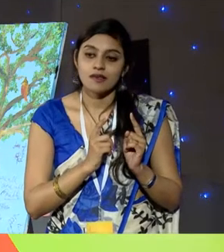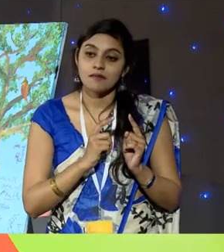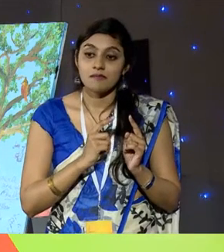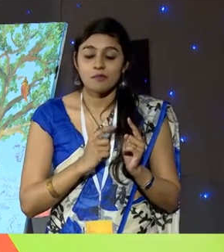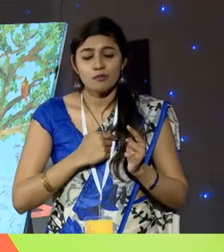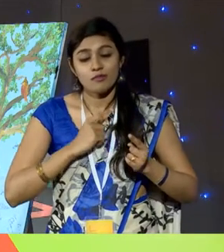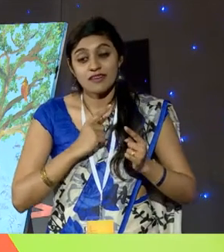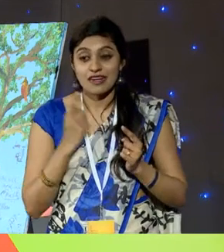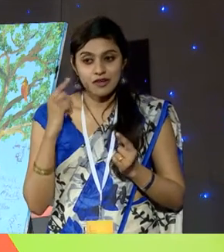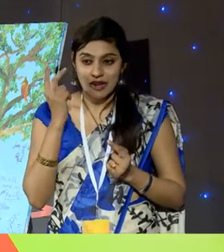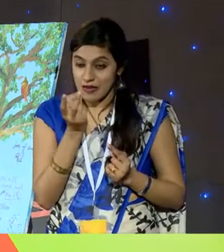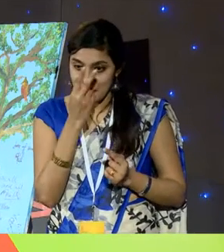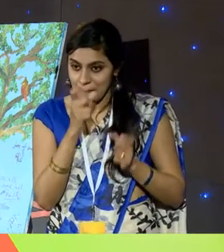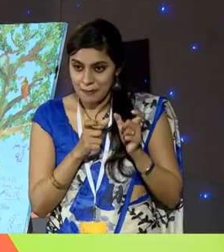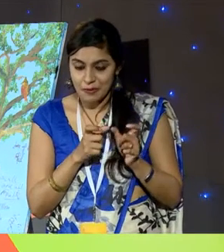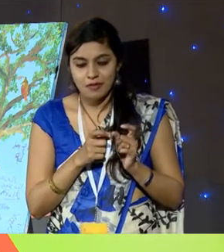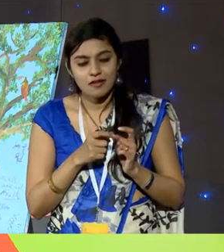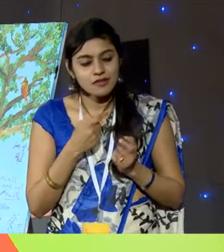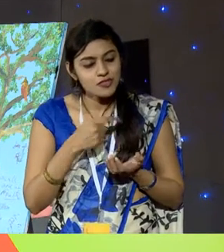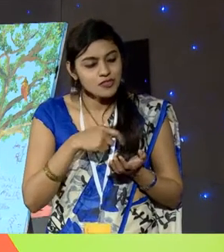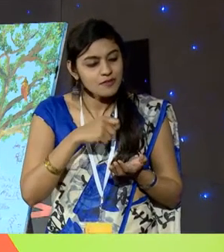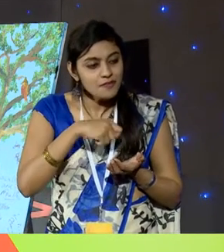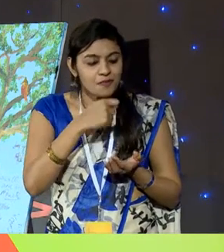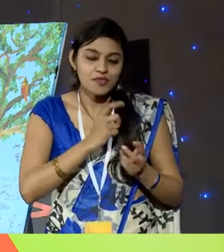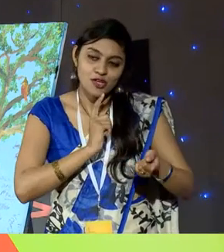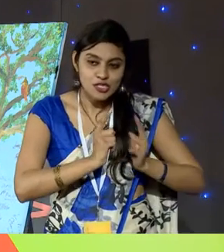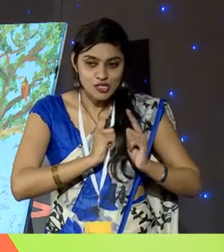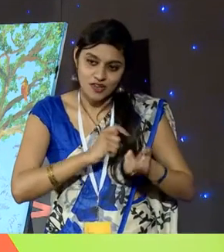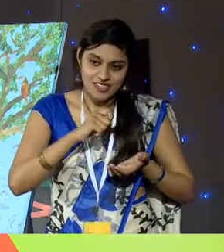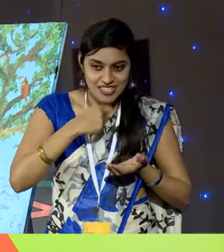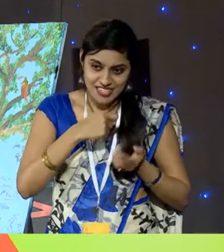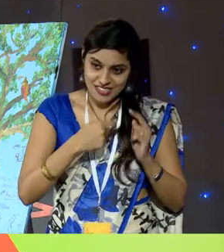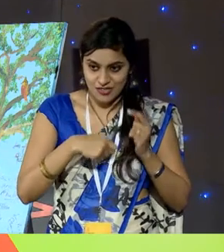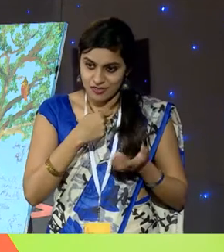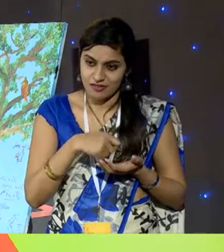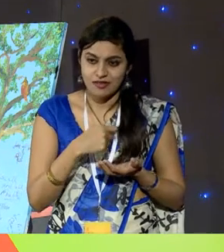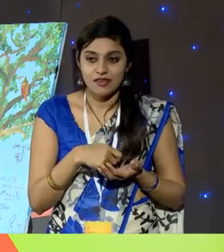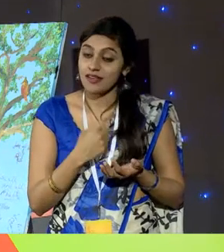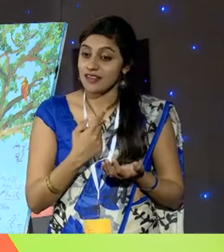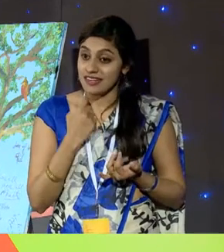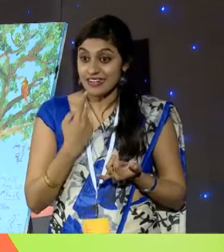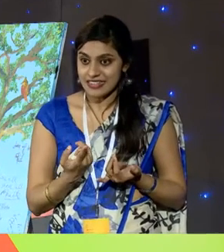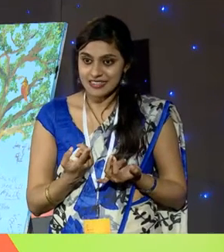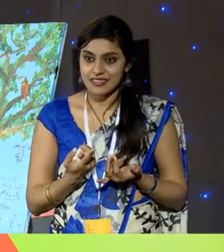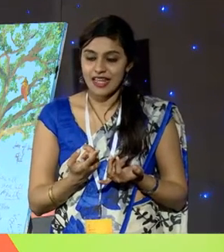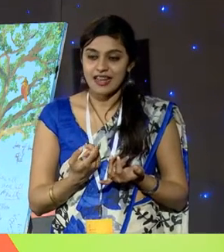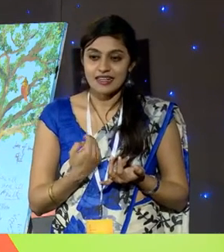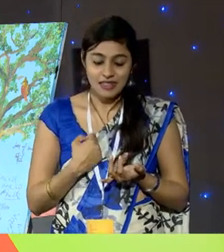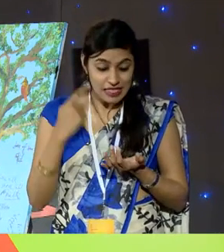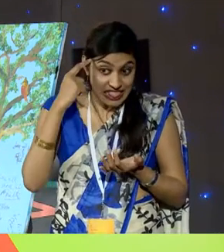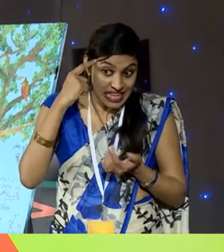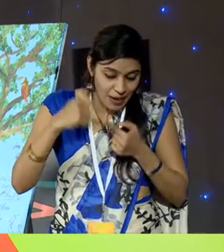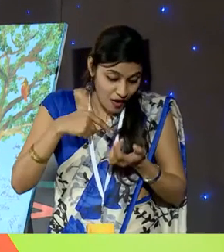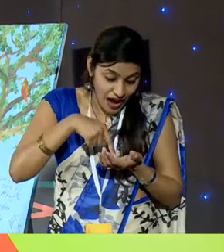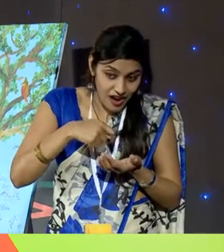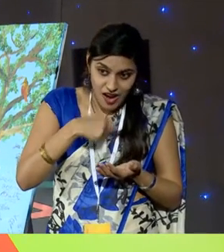And, you know, we were eating the ice cream just as a chore. You know, you do something because, you know, it's there to be done.